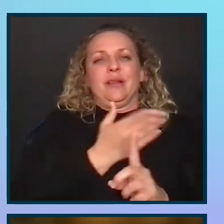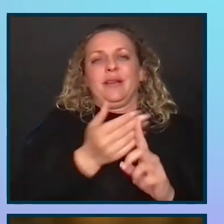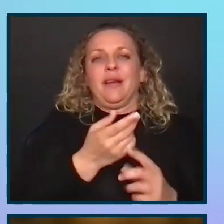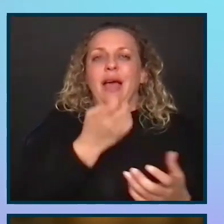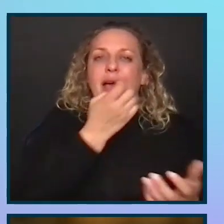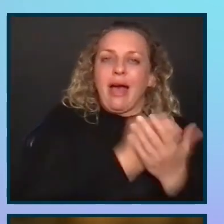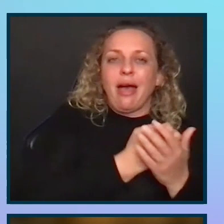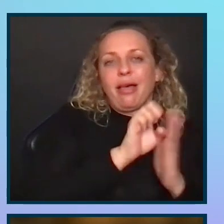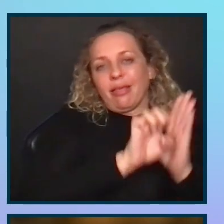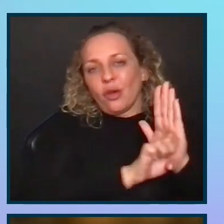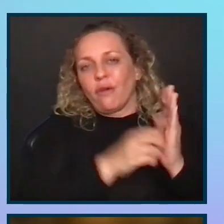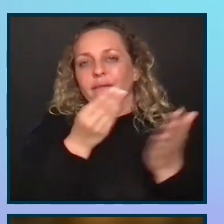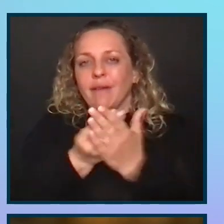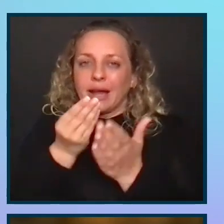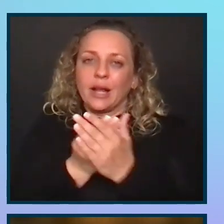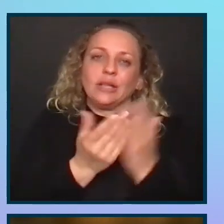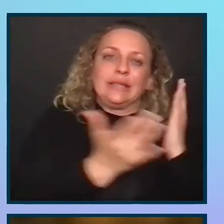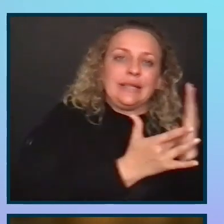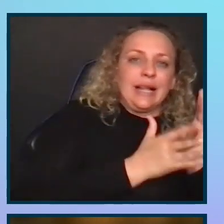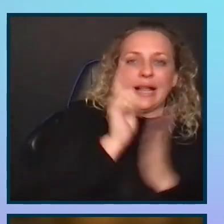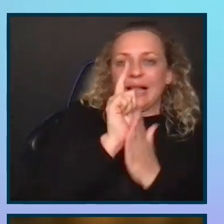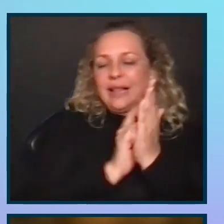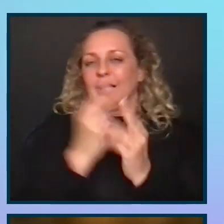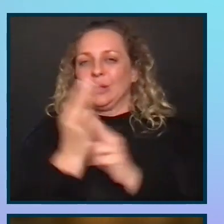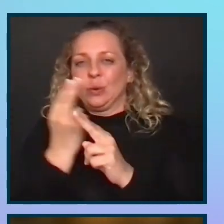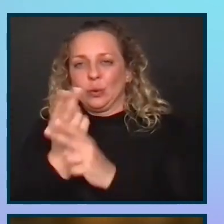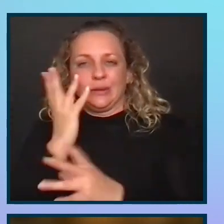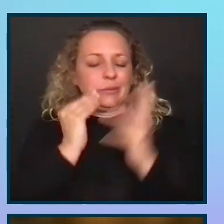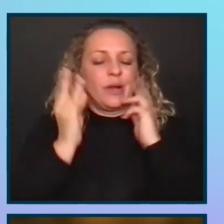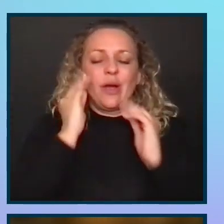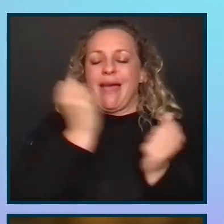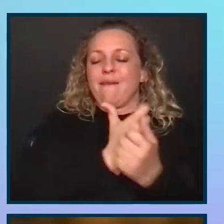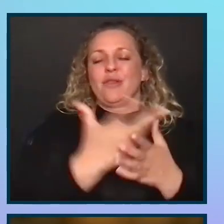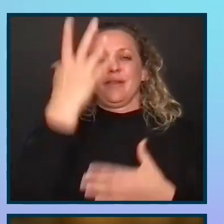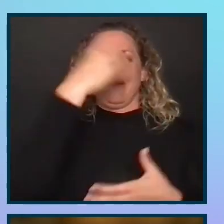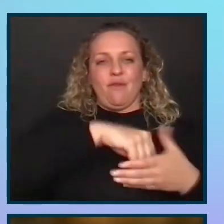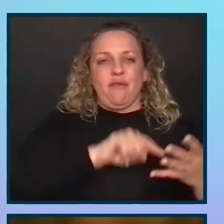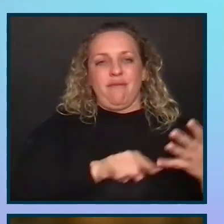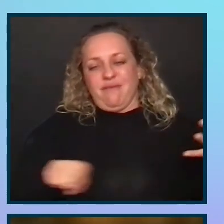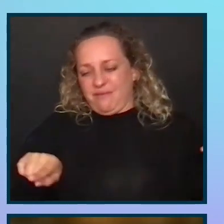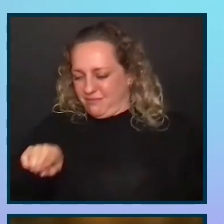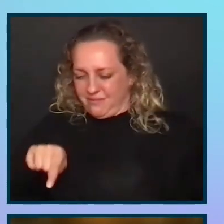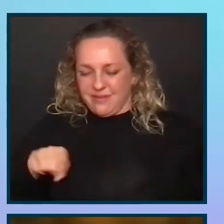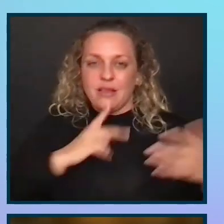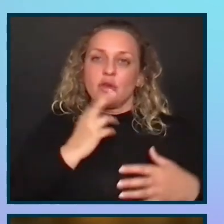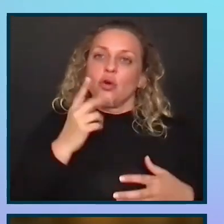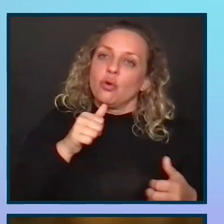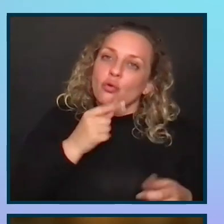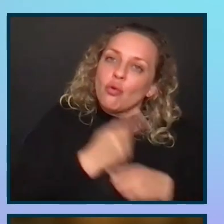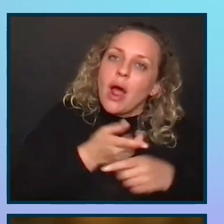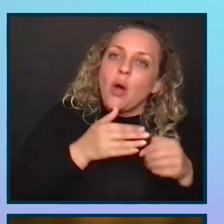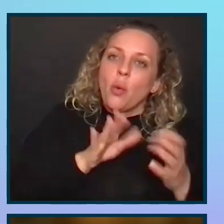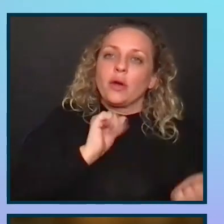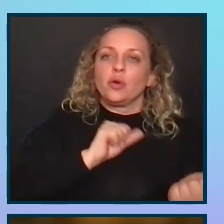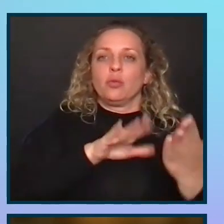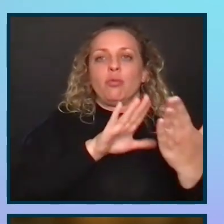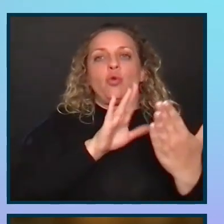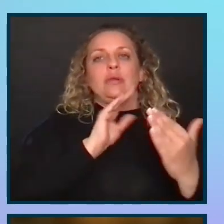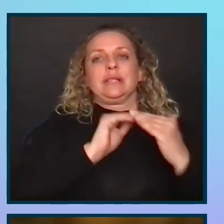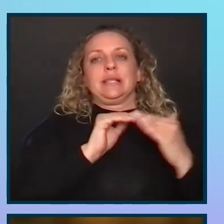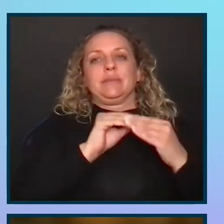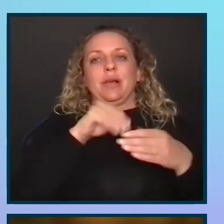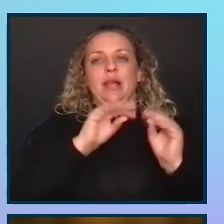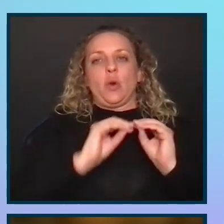financial, technical, legal, user experience, anything that we can think of. It's the right way to approach accessibility within an organization.